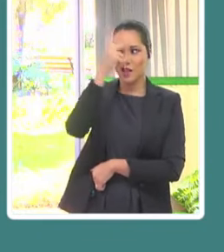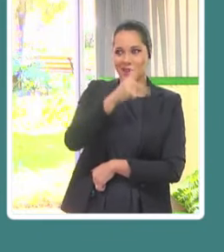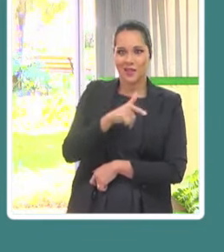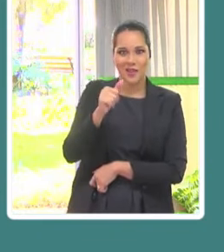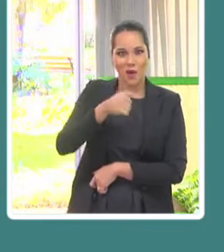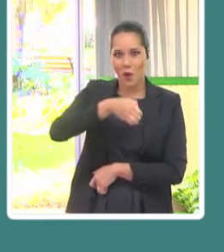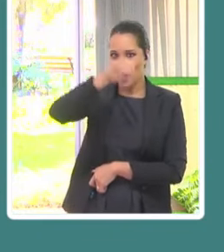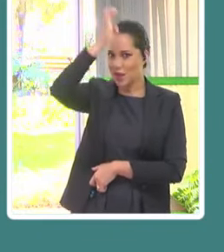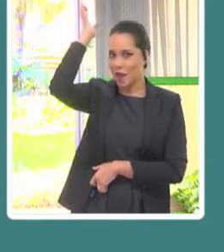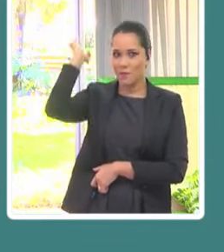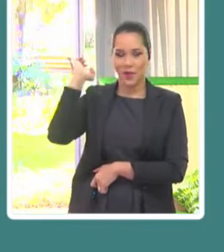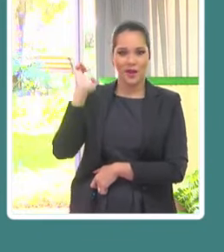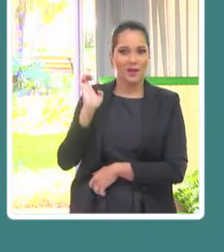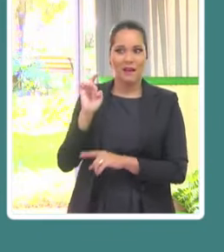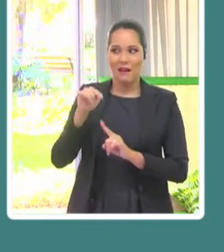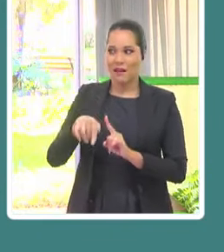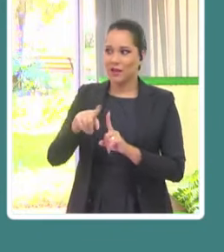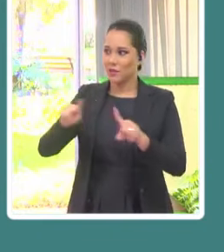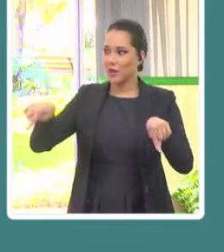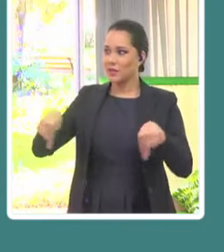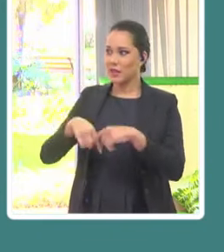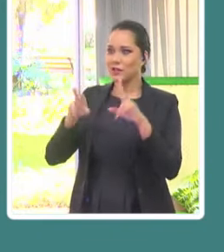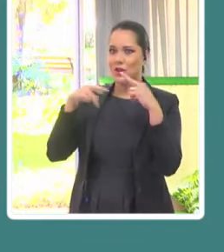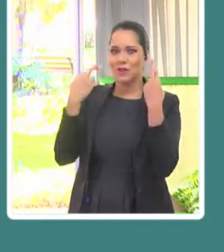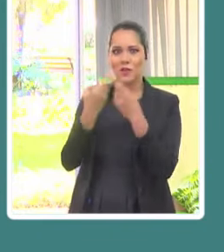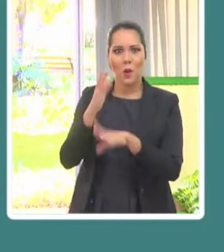beautiful meeting rooms I've ever been to.